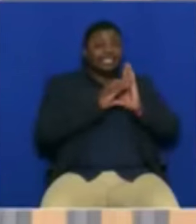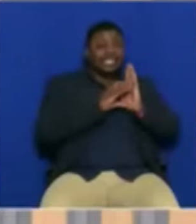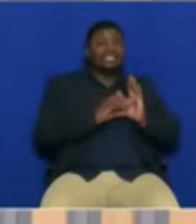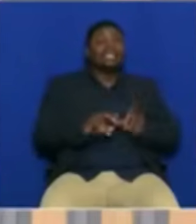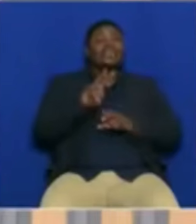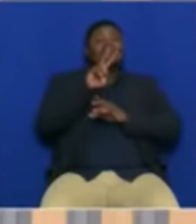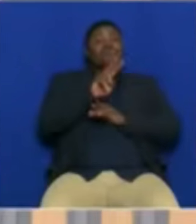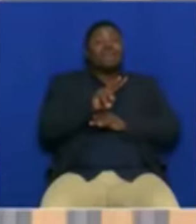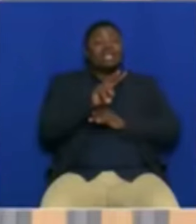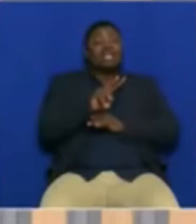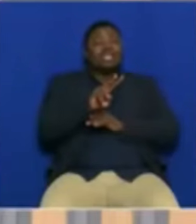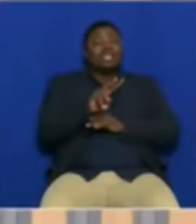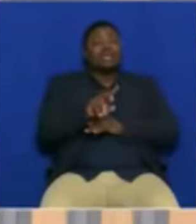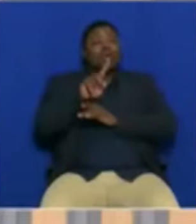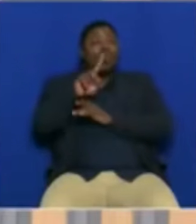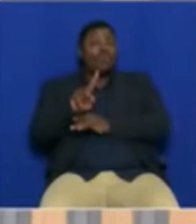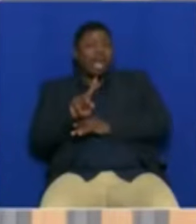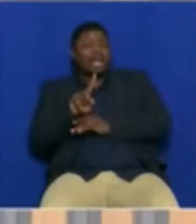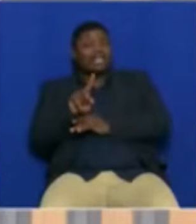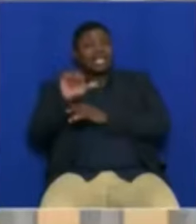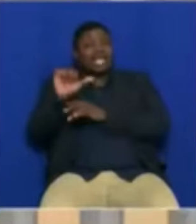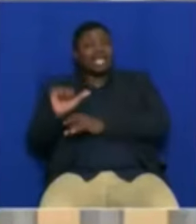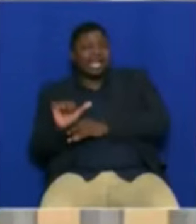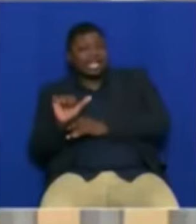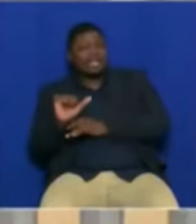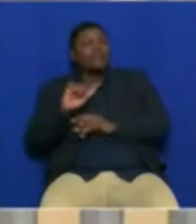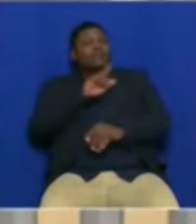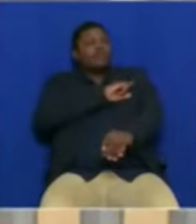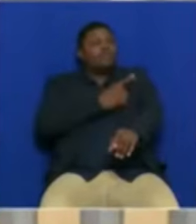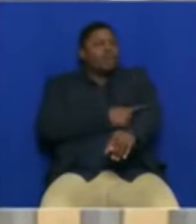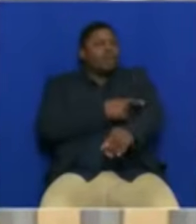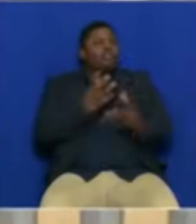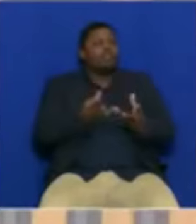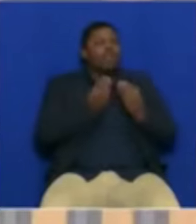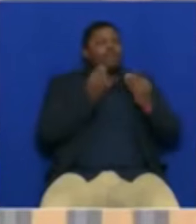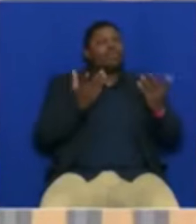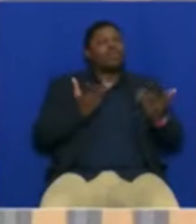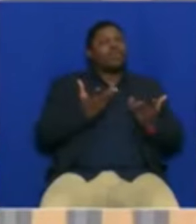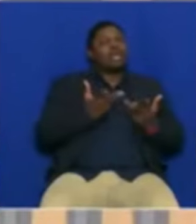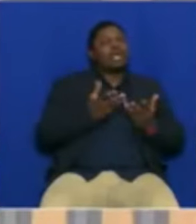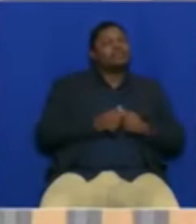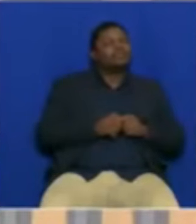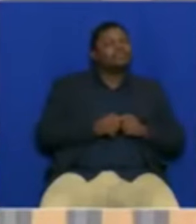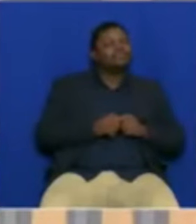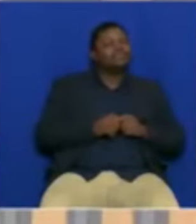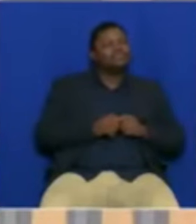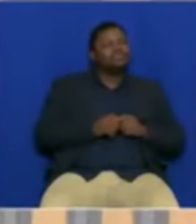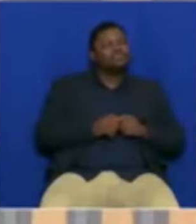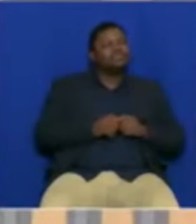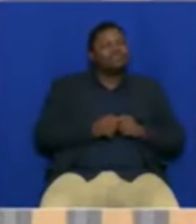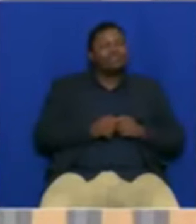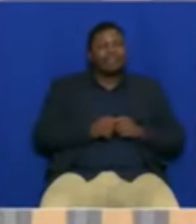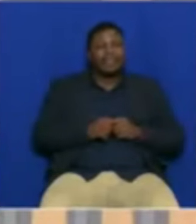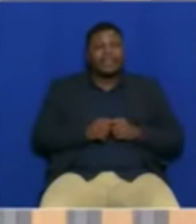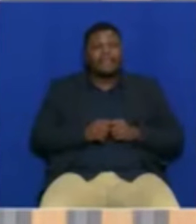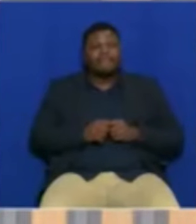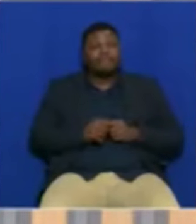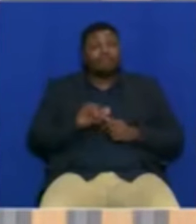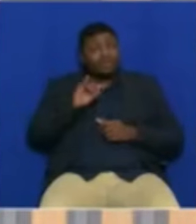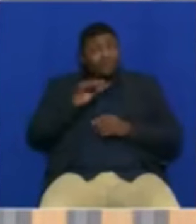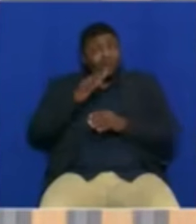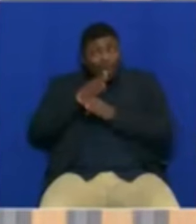be So then I would revive. as a functionary within IDEC? Yes, sir.